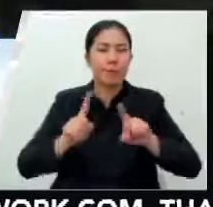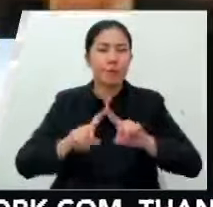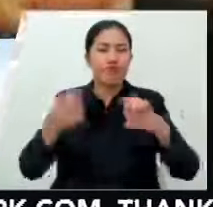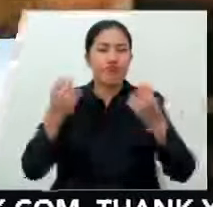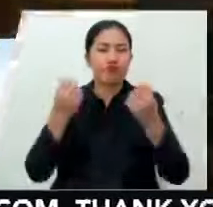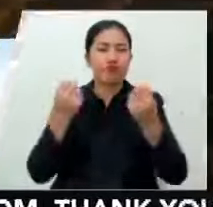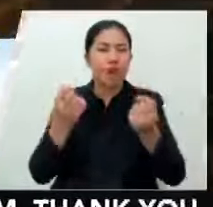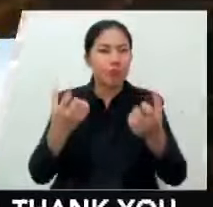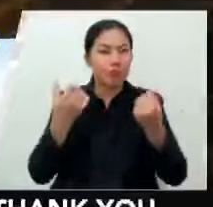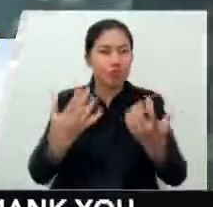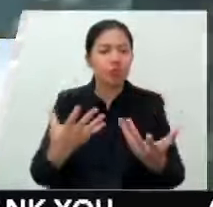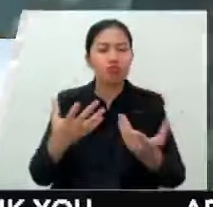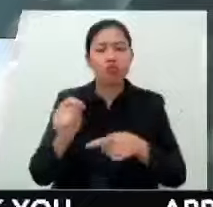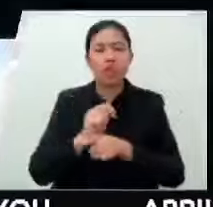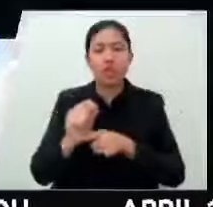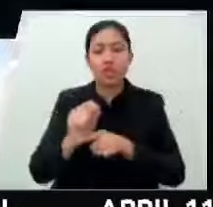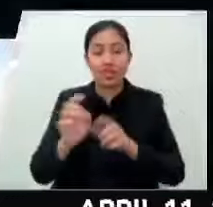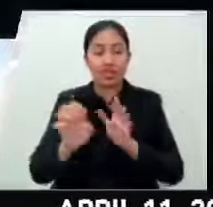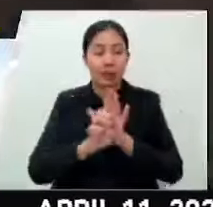Superstar